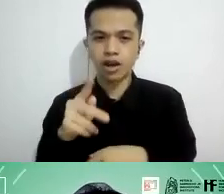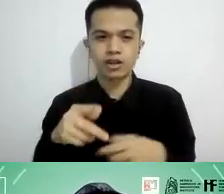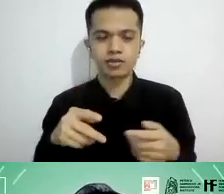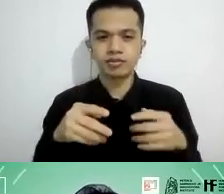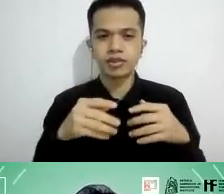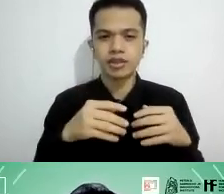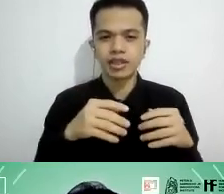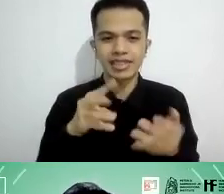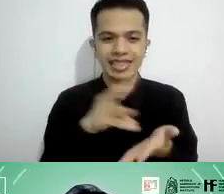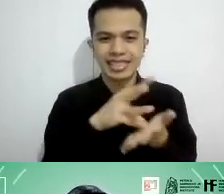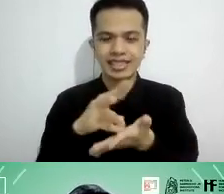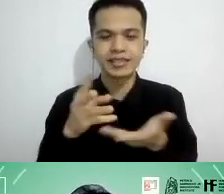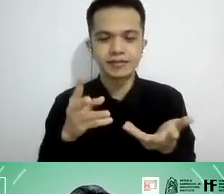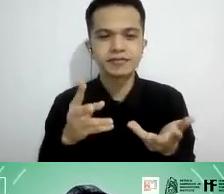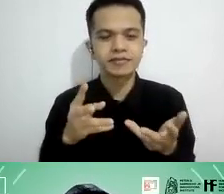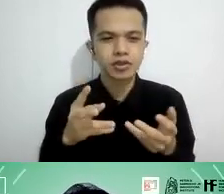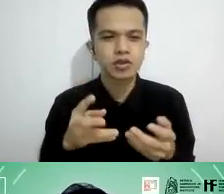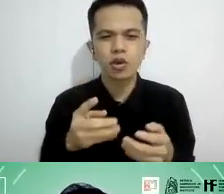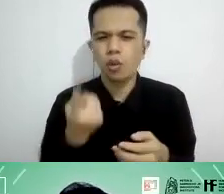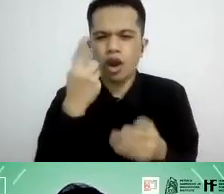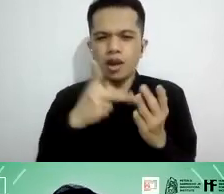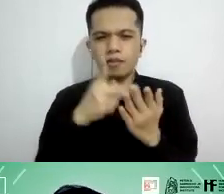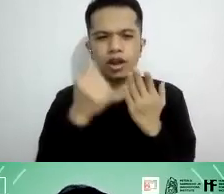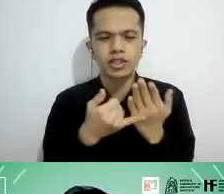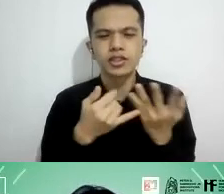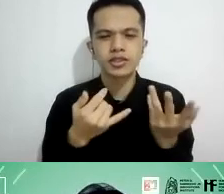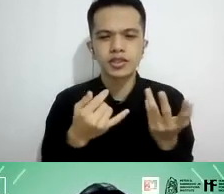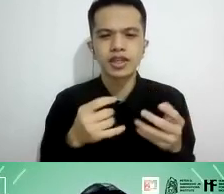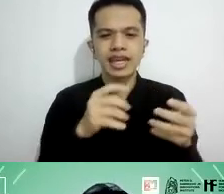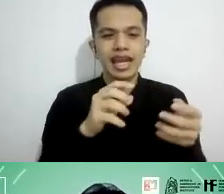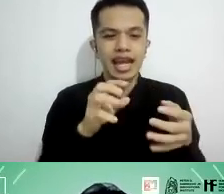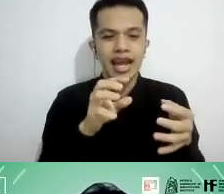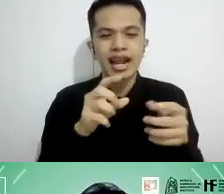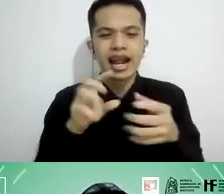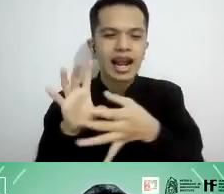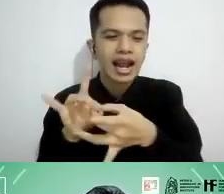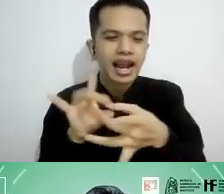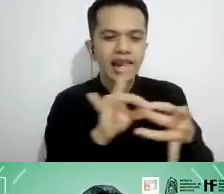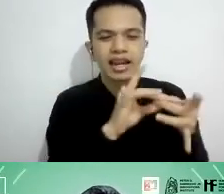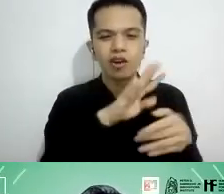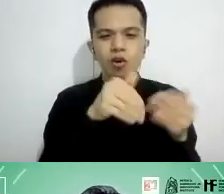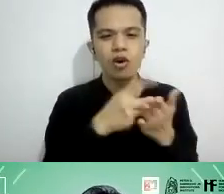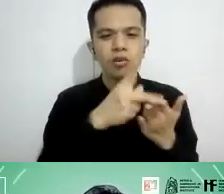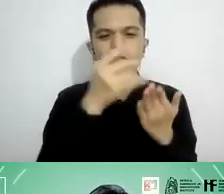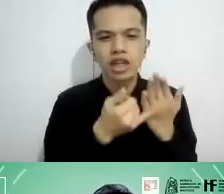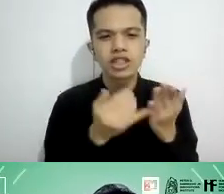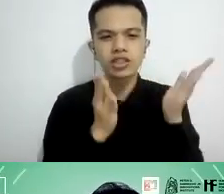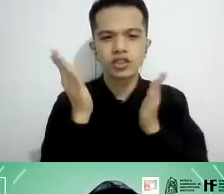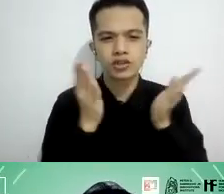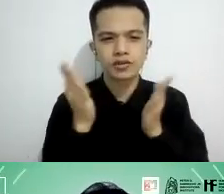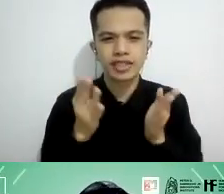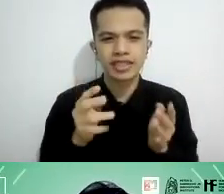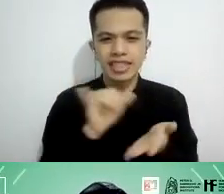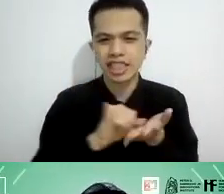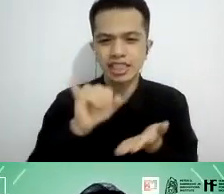manufacturing zones. So one of the projects was to actually link together all of these projects, services, and